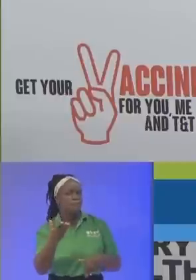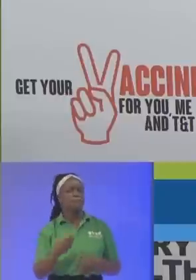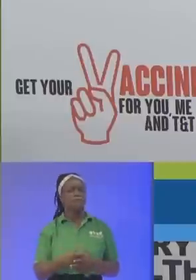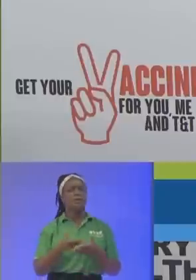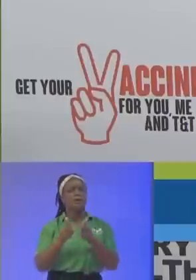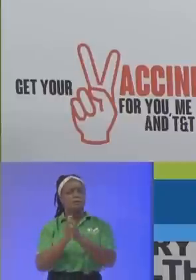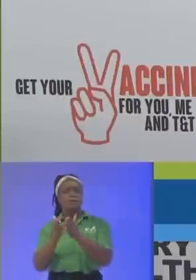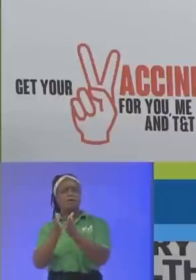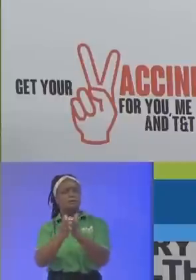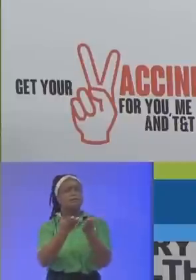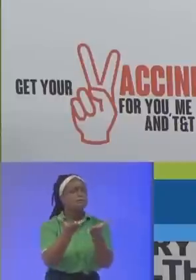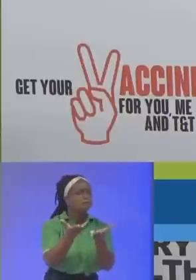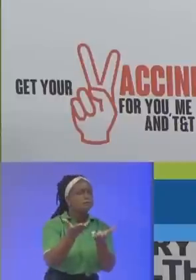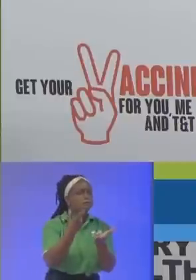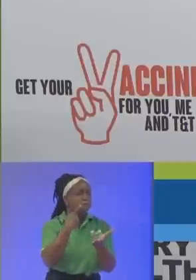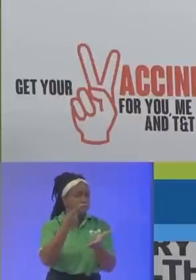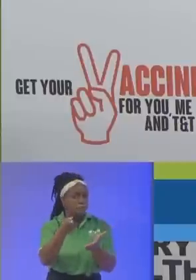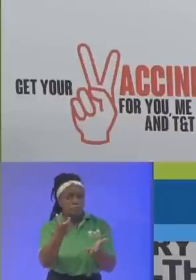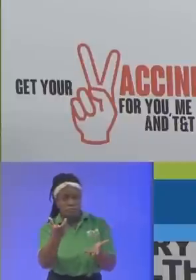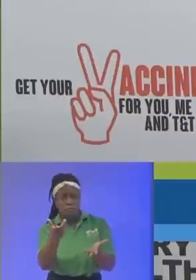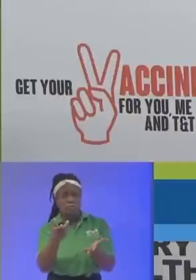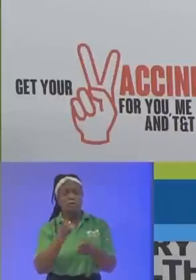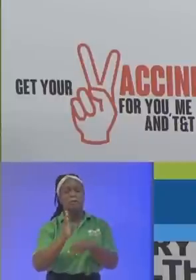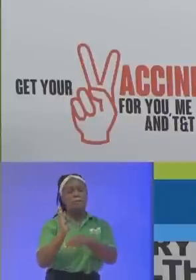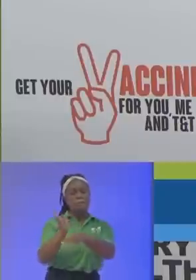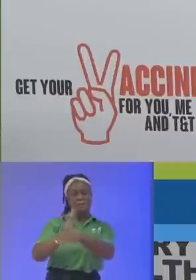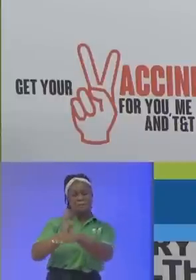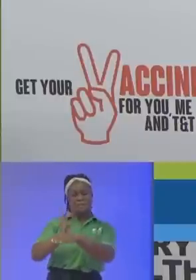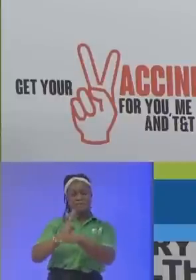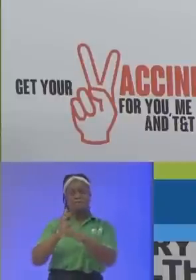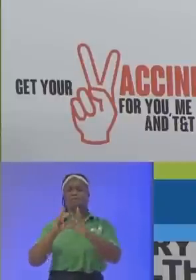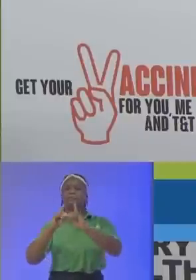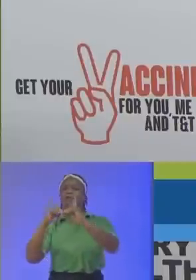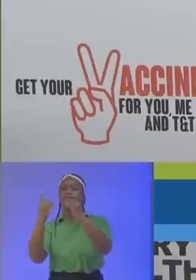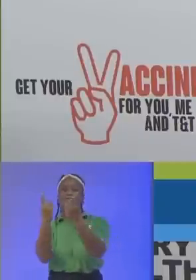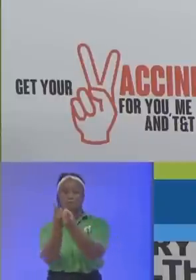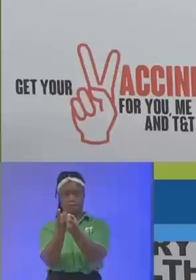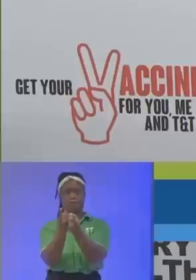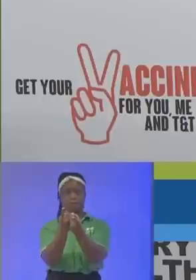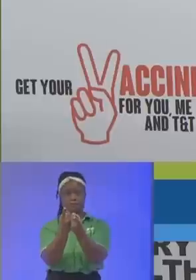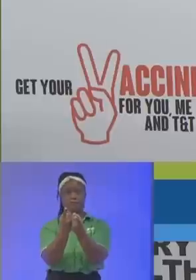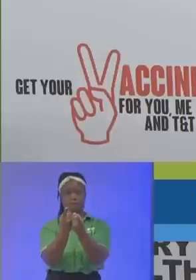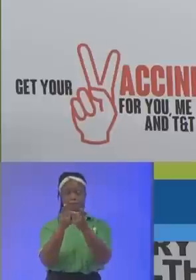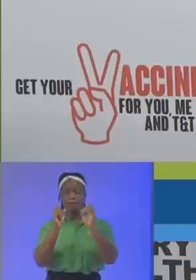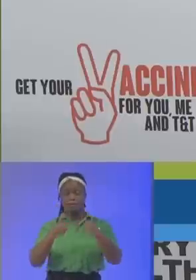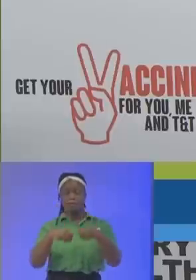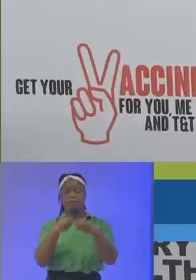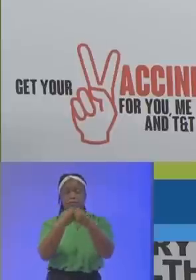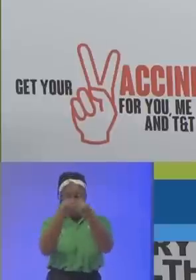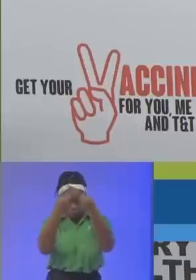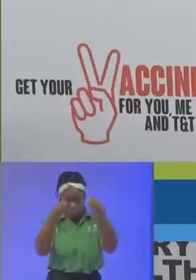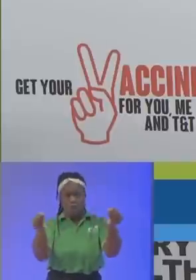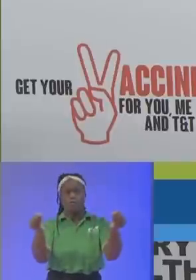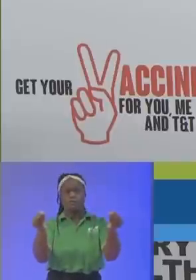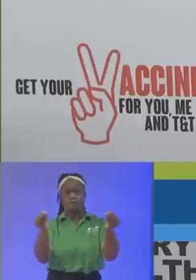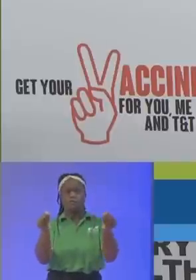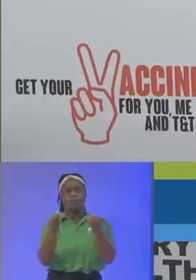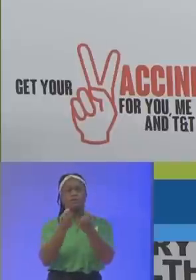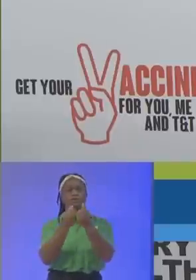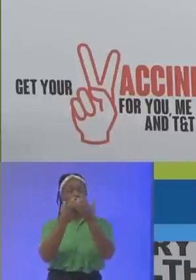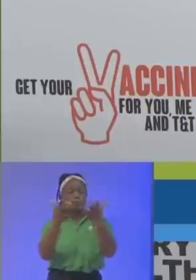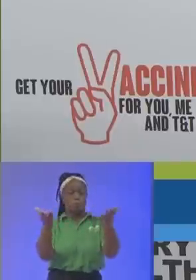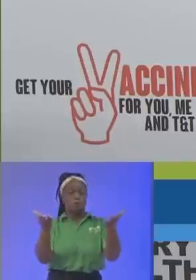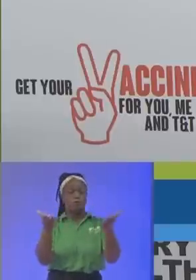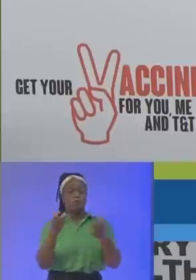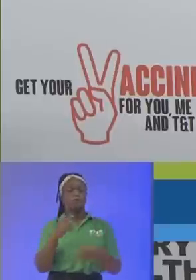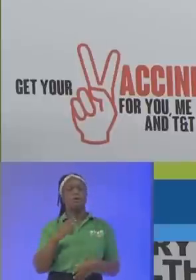Department, and they will provide you with an updated breakdown of the vaccination status by ministry and